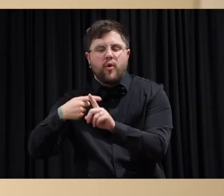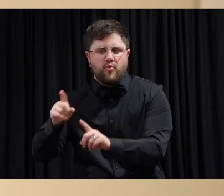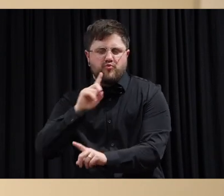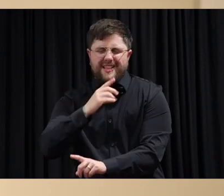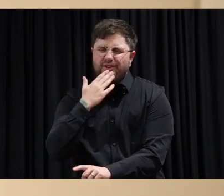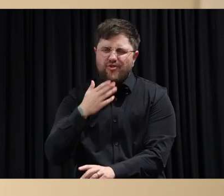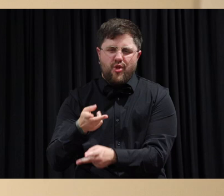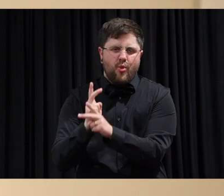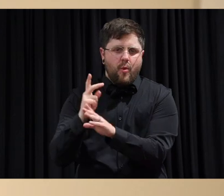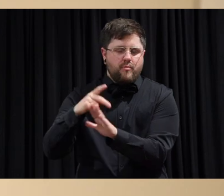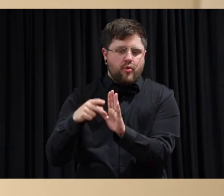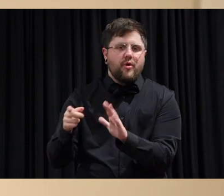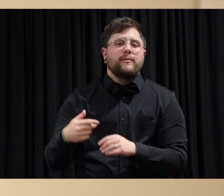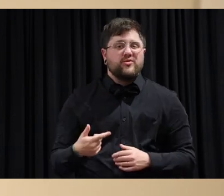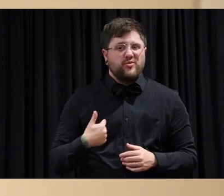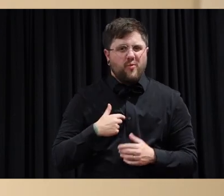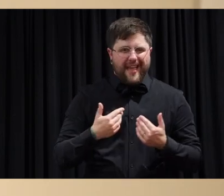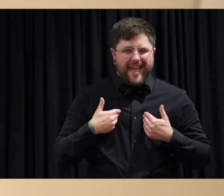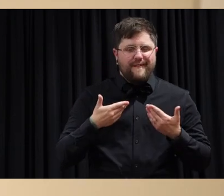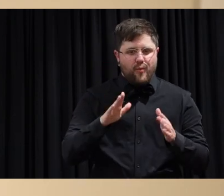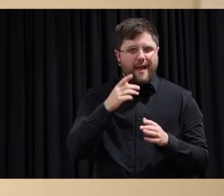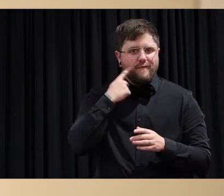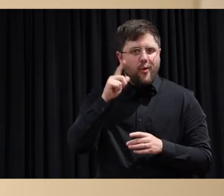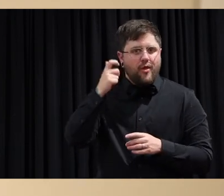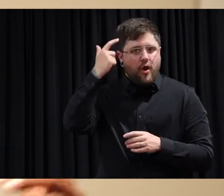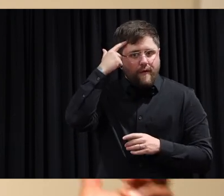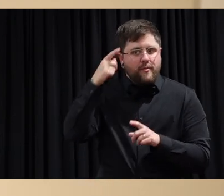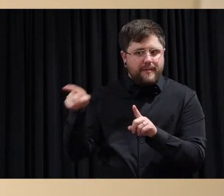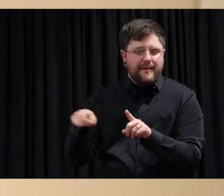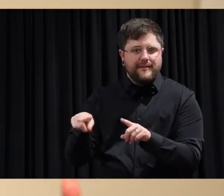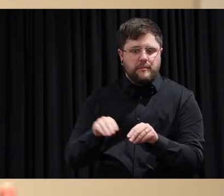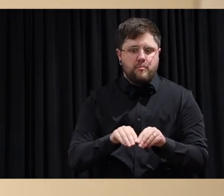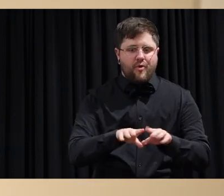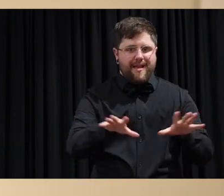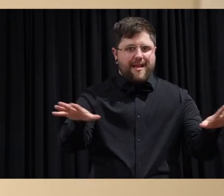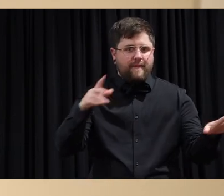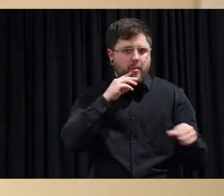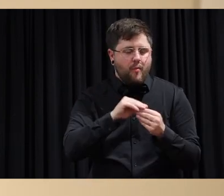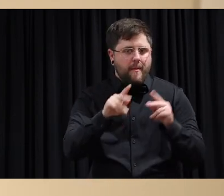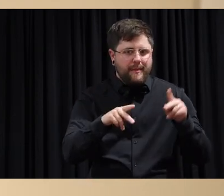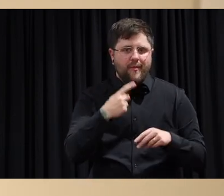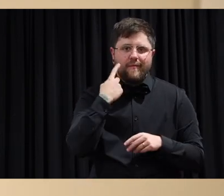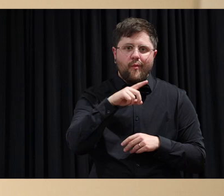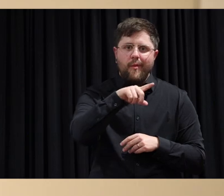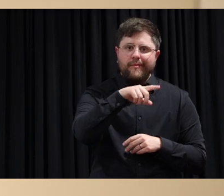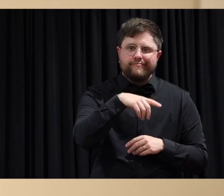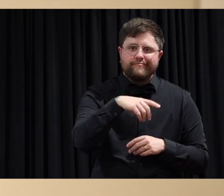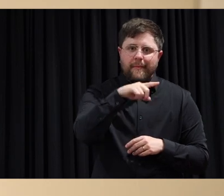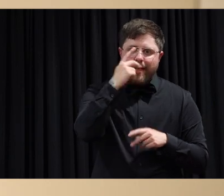programs. There's a way for the federal government to spread those programs more broadly across, right? African